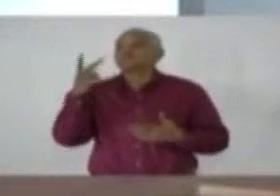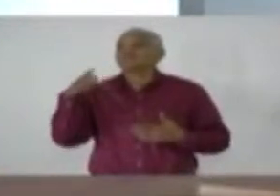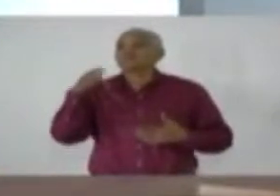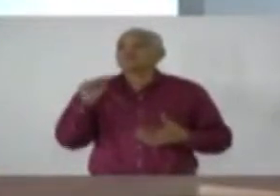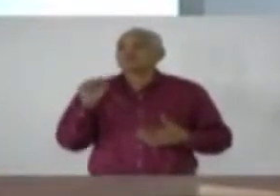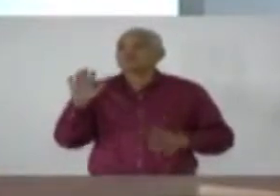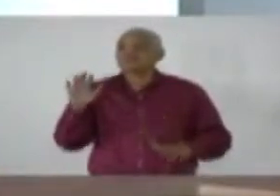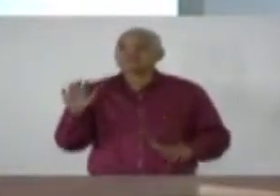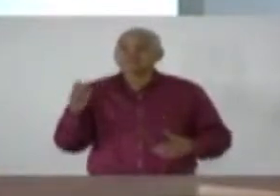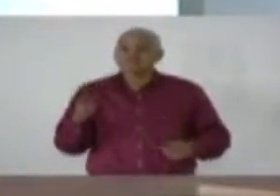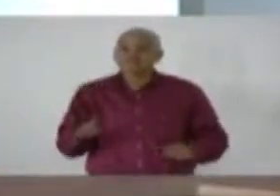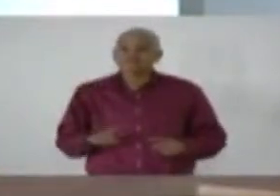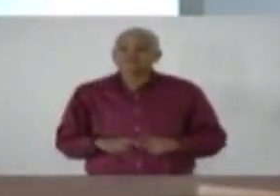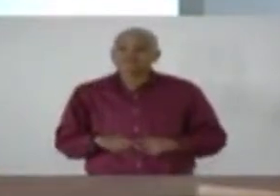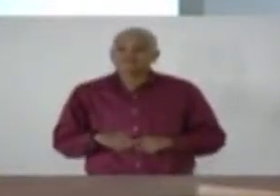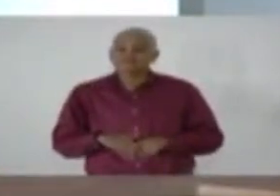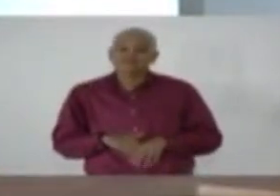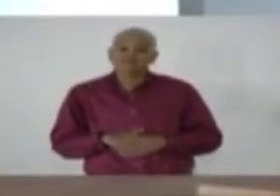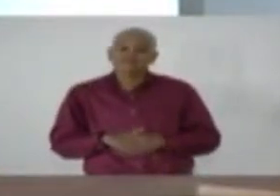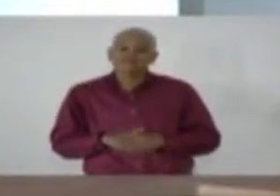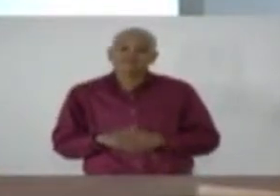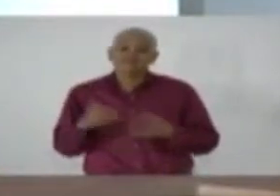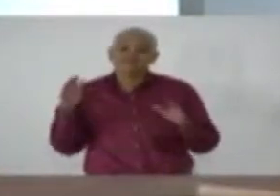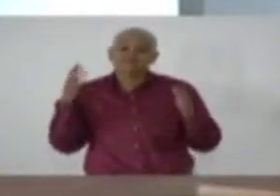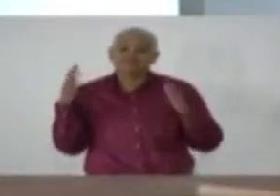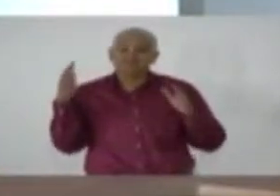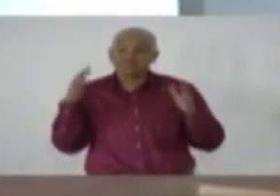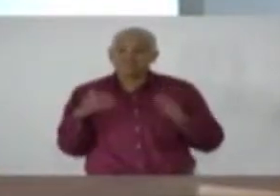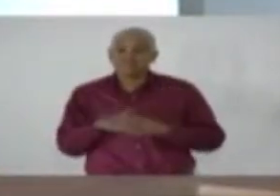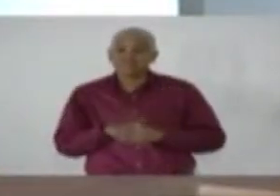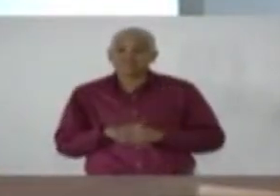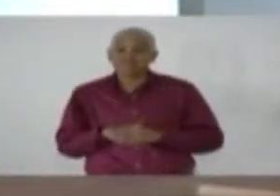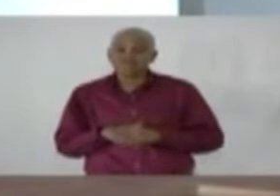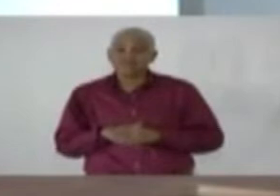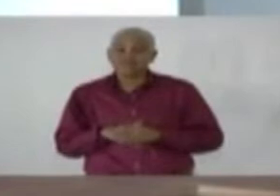and please give her a round of applause.